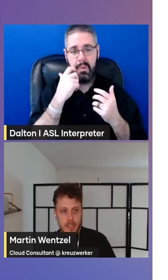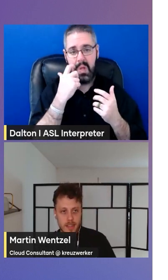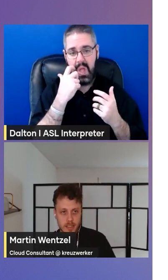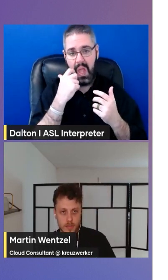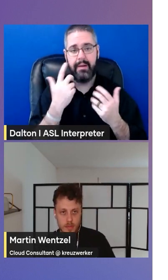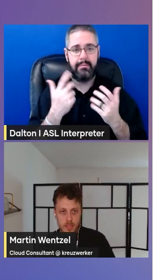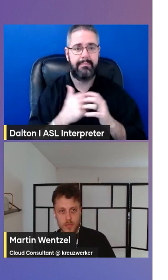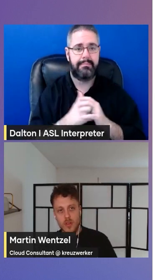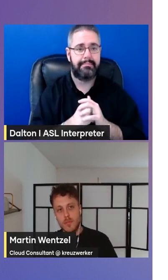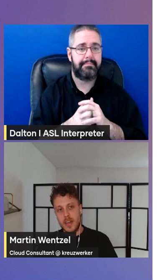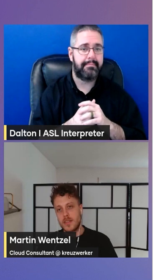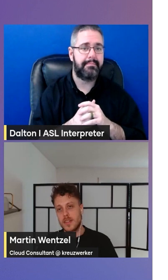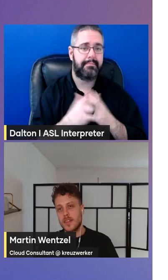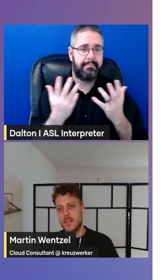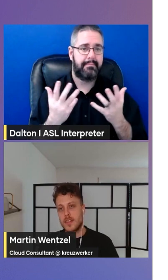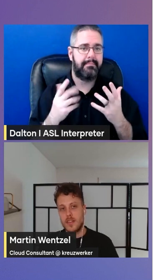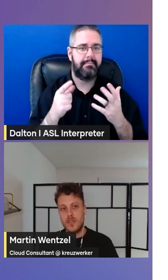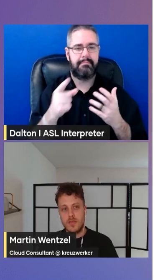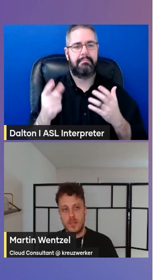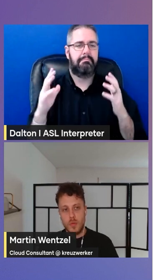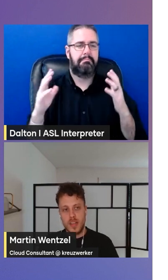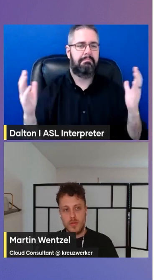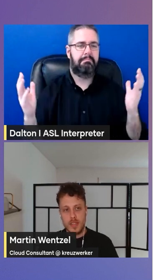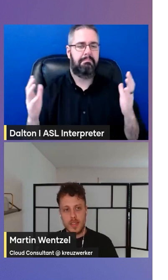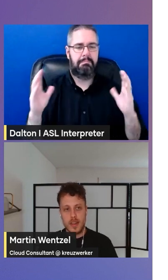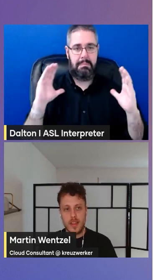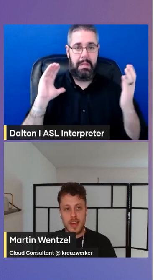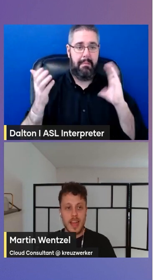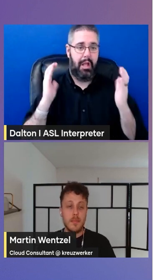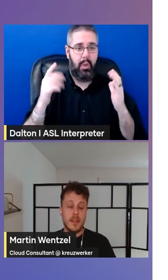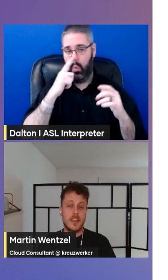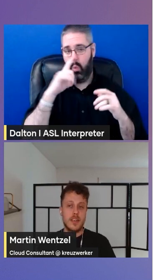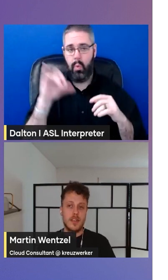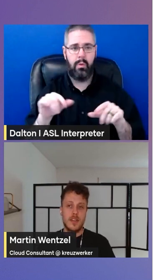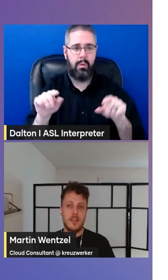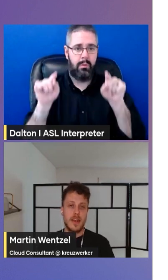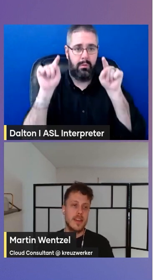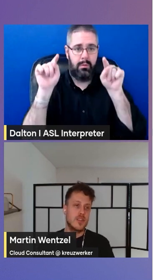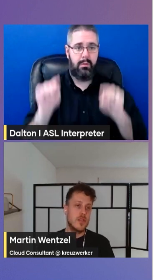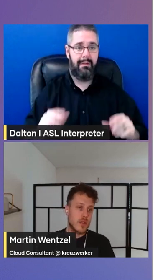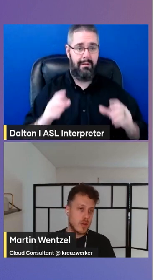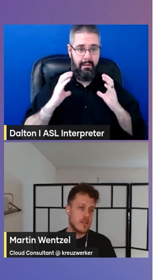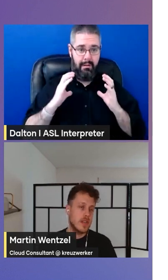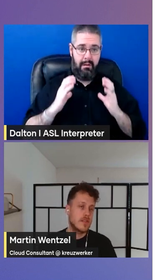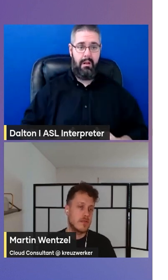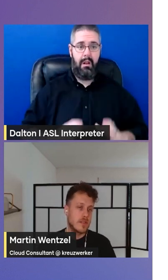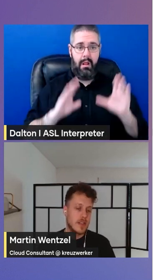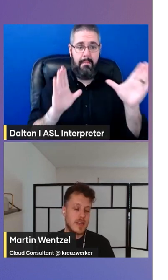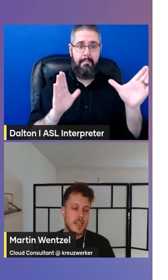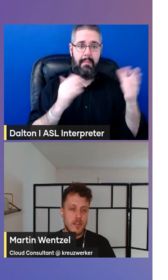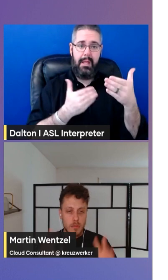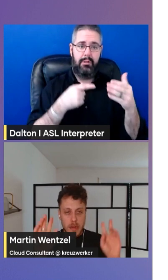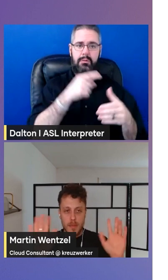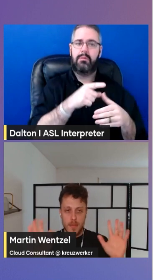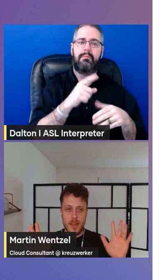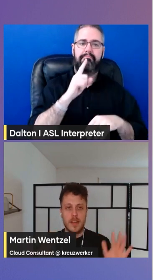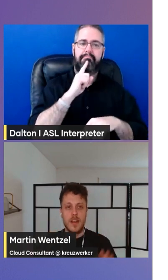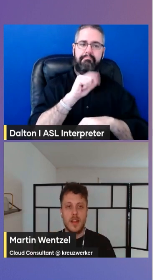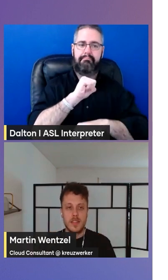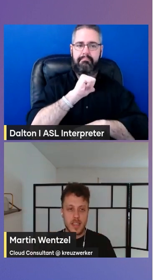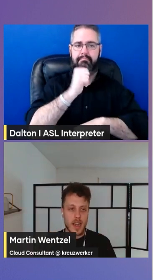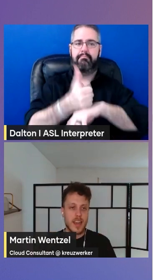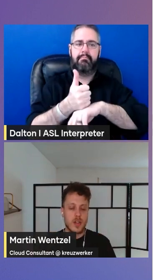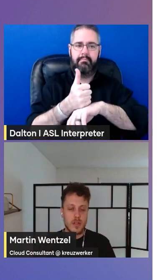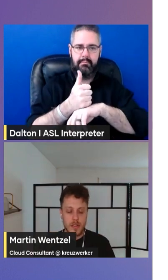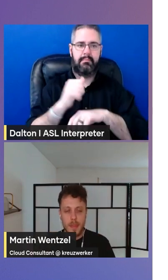So here's a small comparison. So when using the client package, we of course have to re-implement